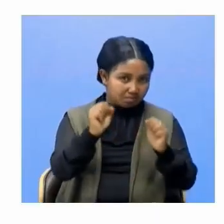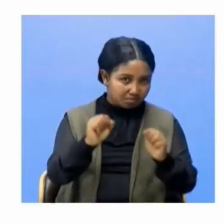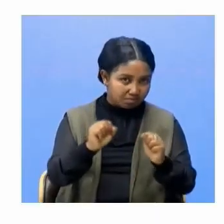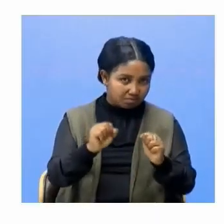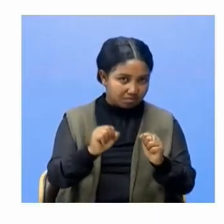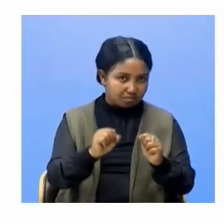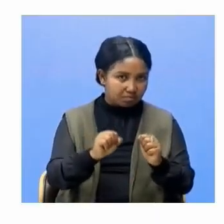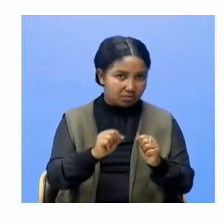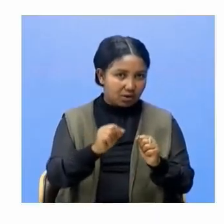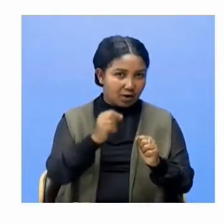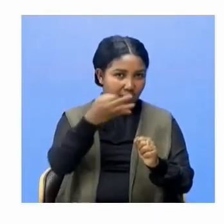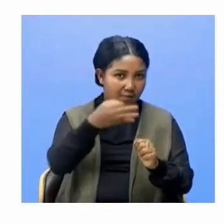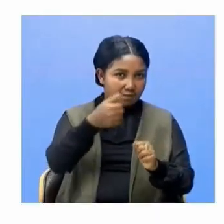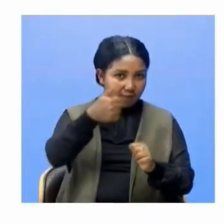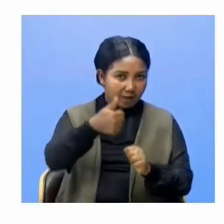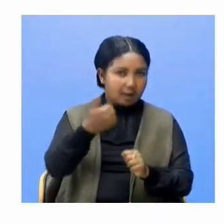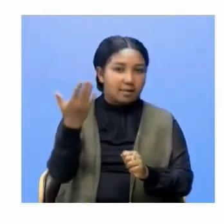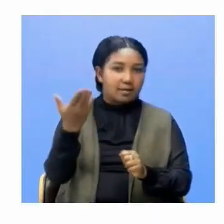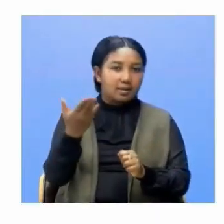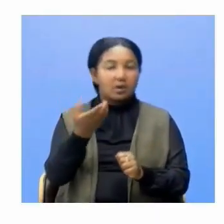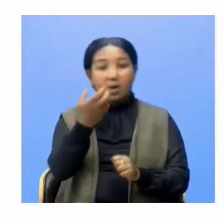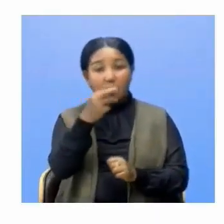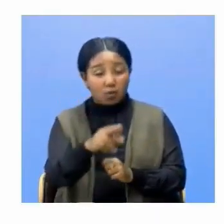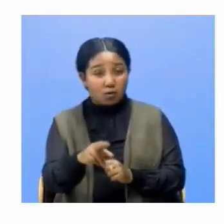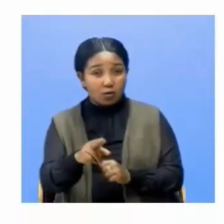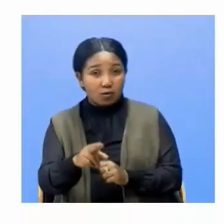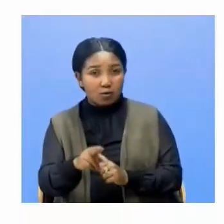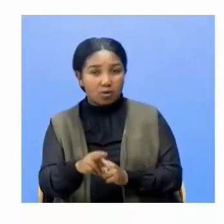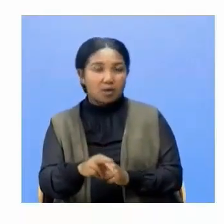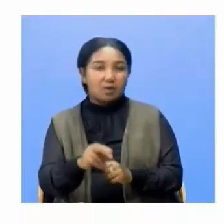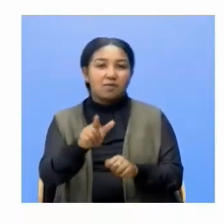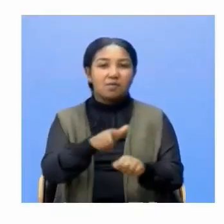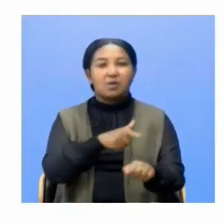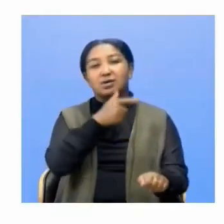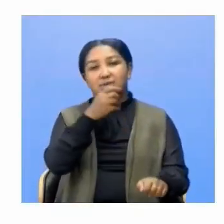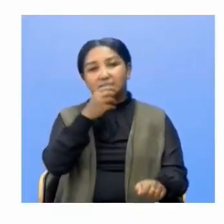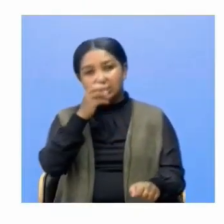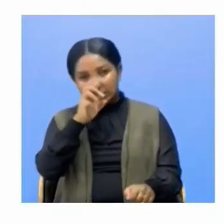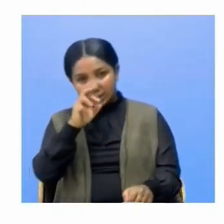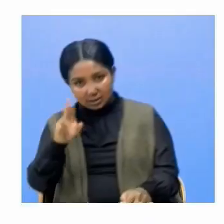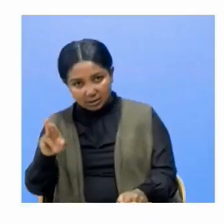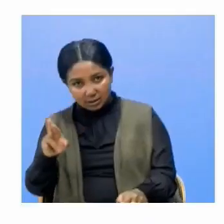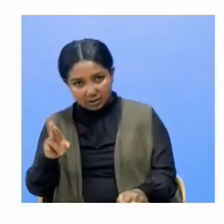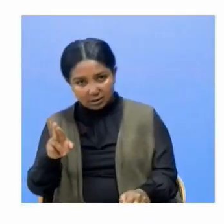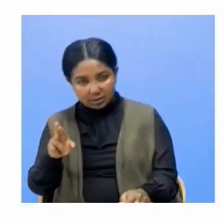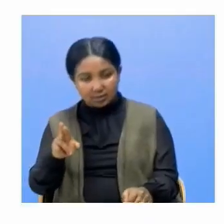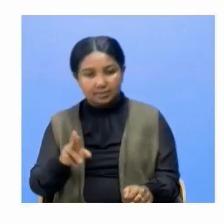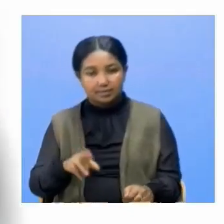which is F-A, yeah? Or farther